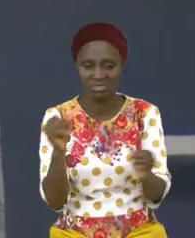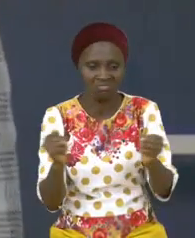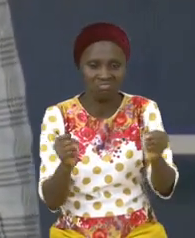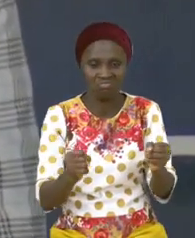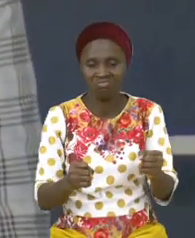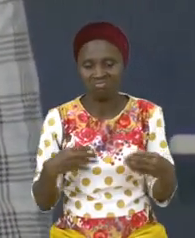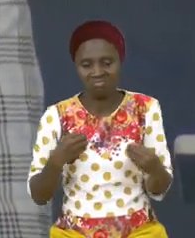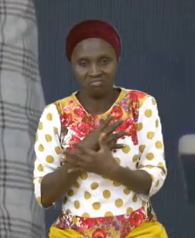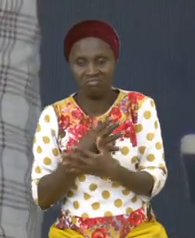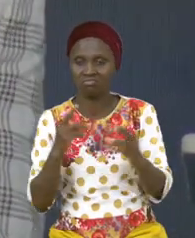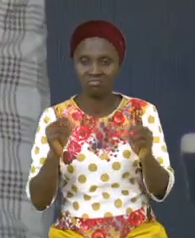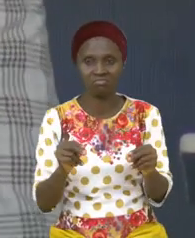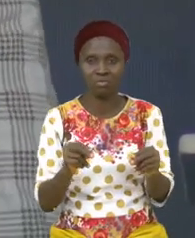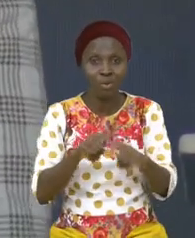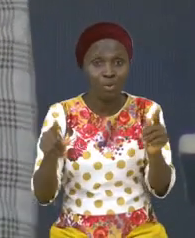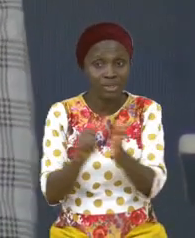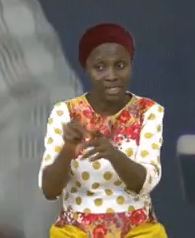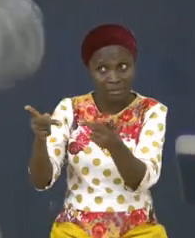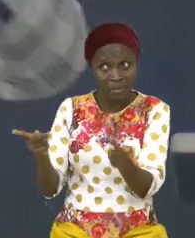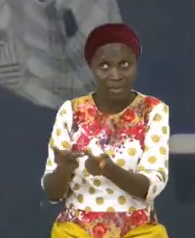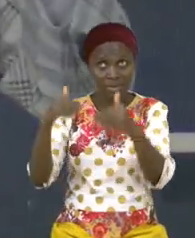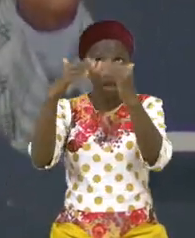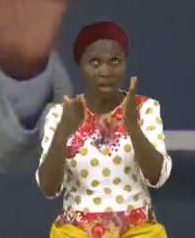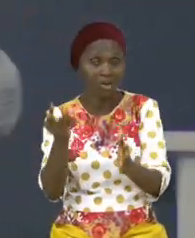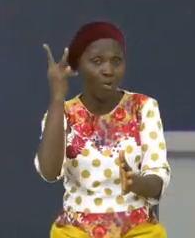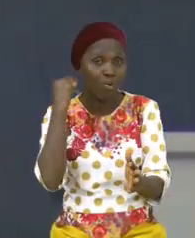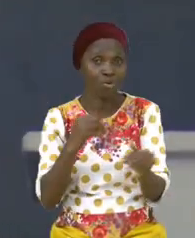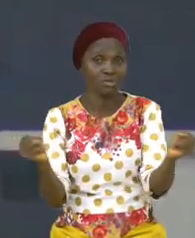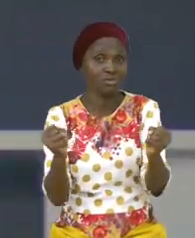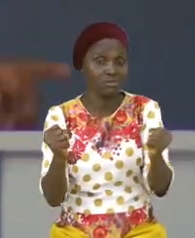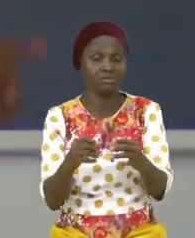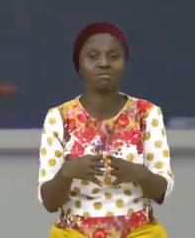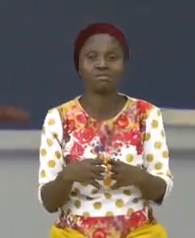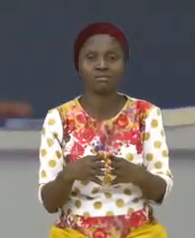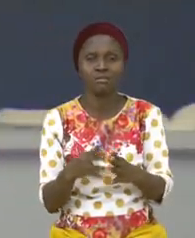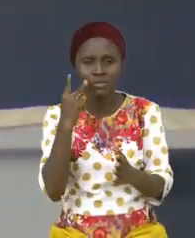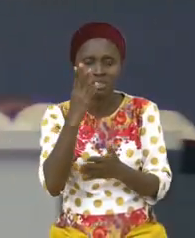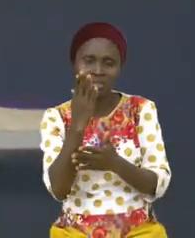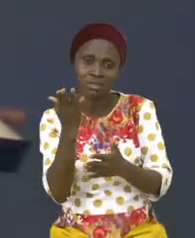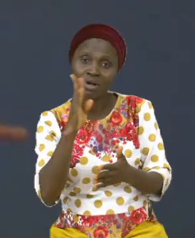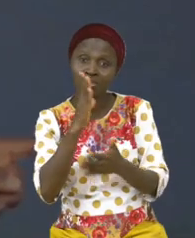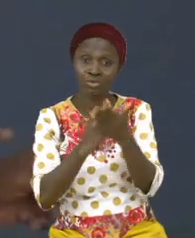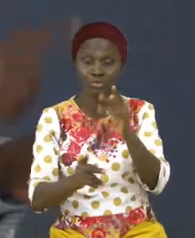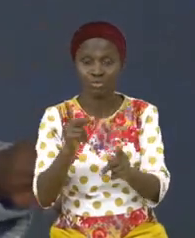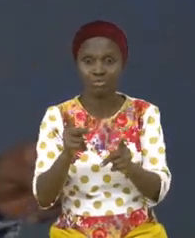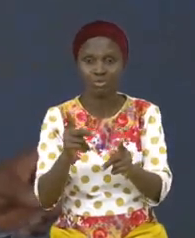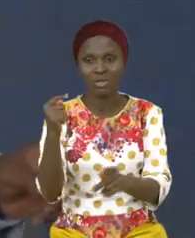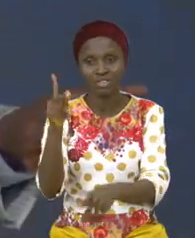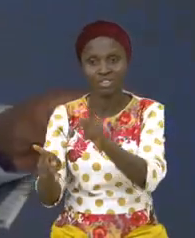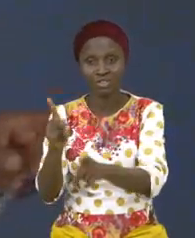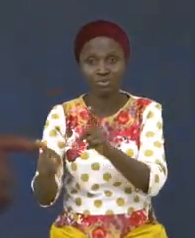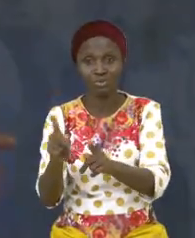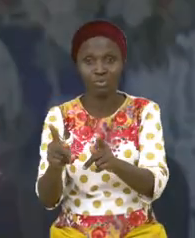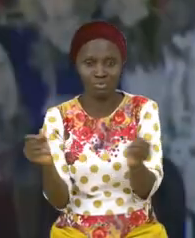the place was shaking. You see, there are people, the people shake, but the